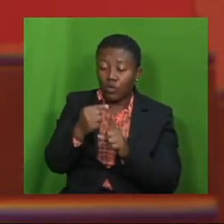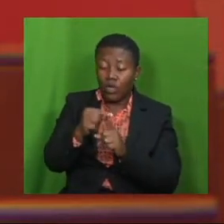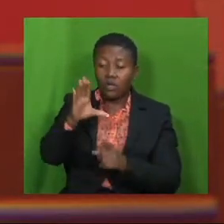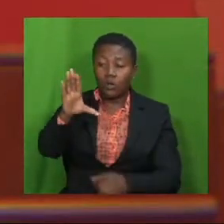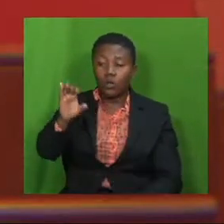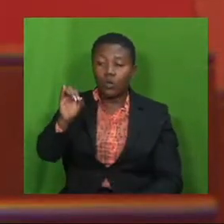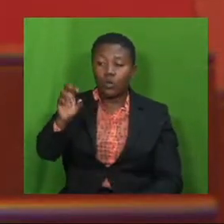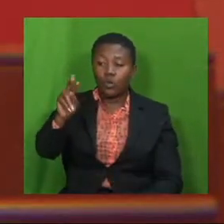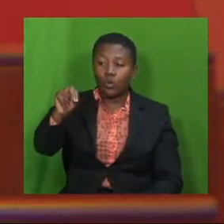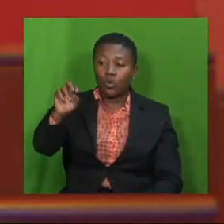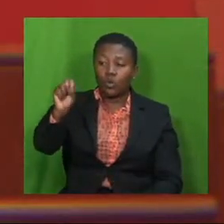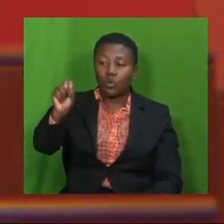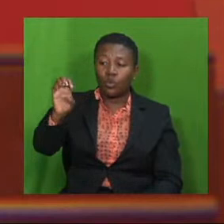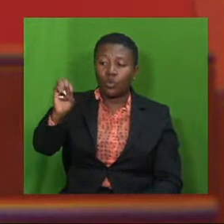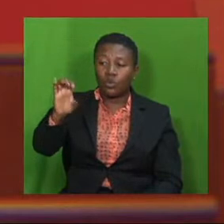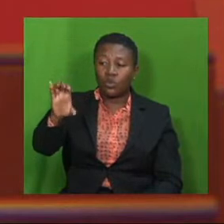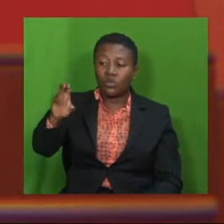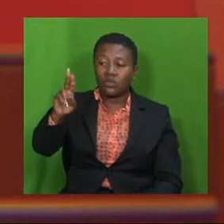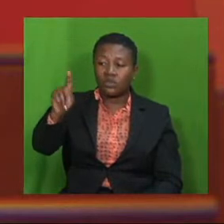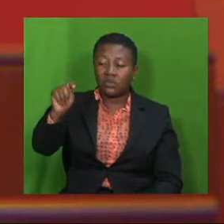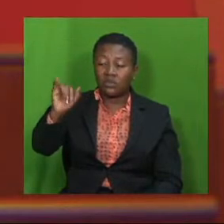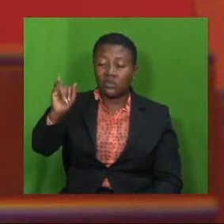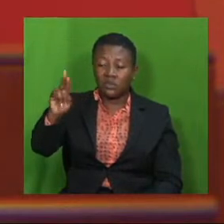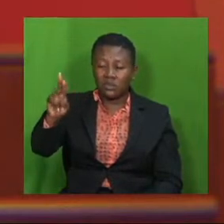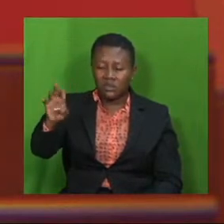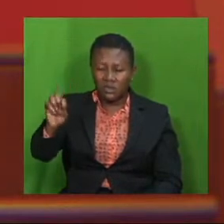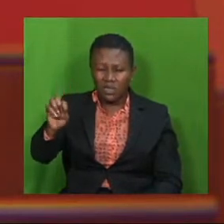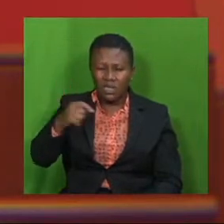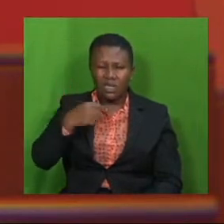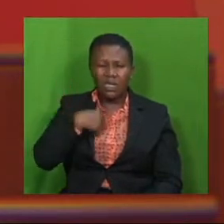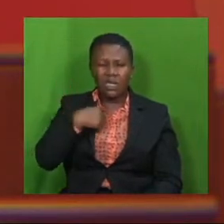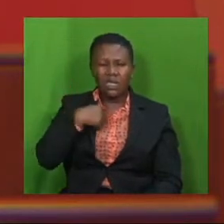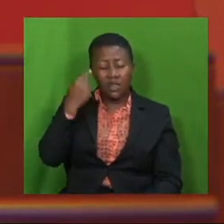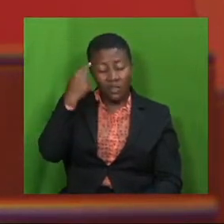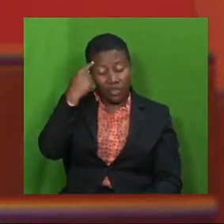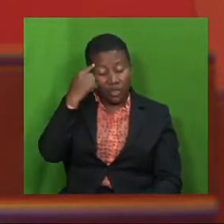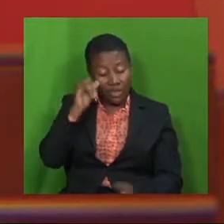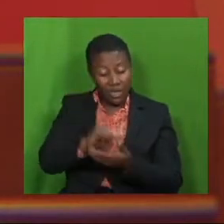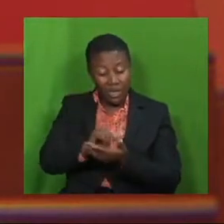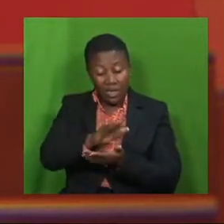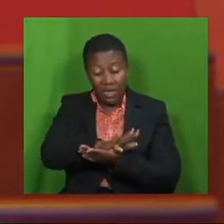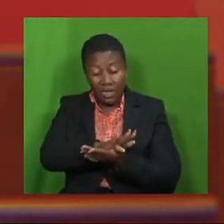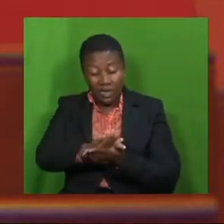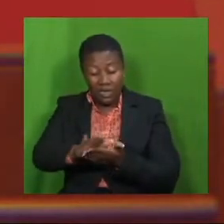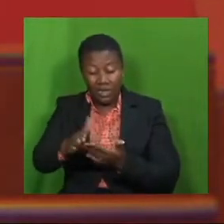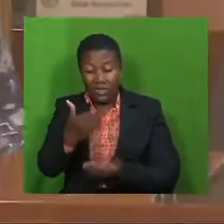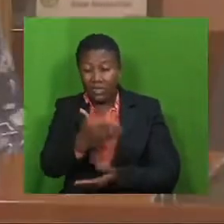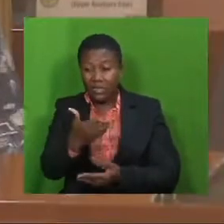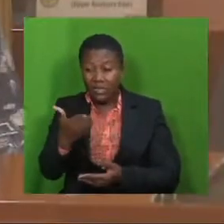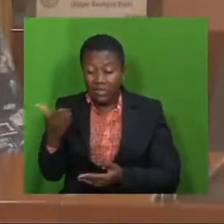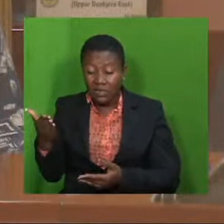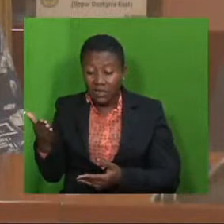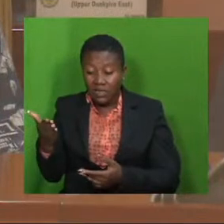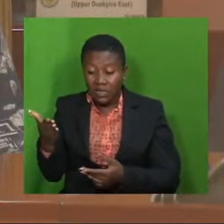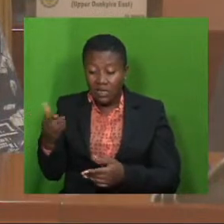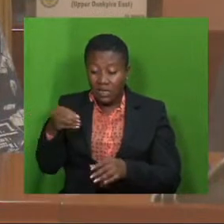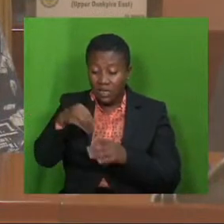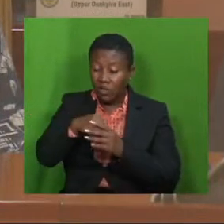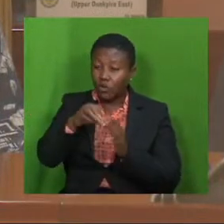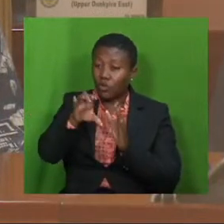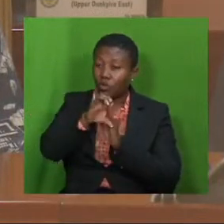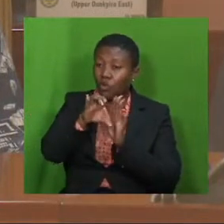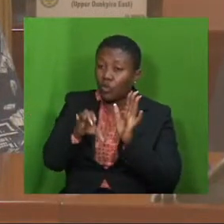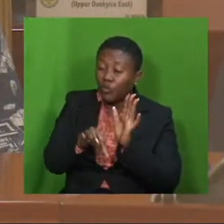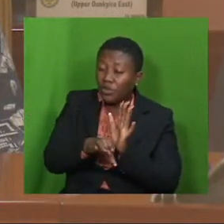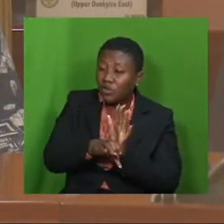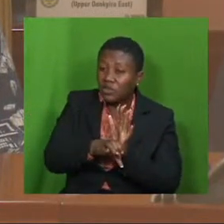days, it is my considered view that the clear intention of the drafters of this constitution is to